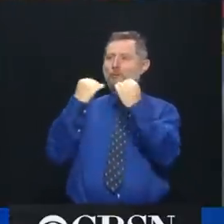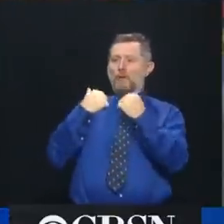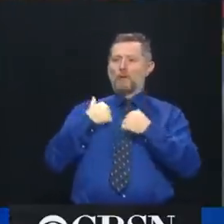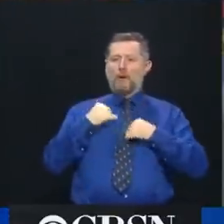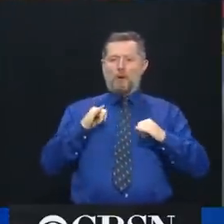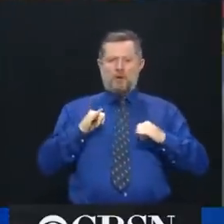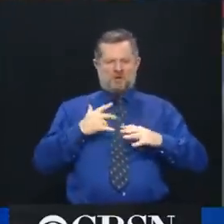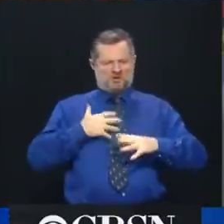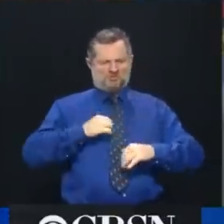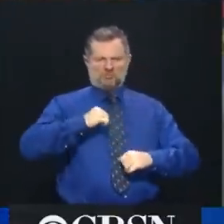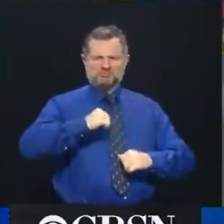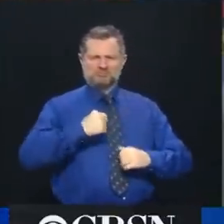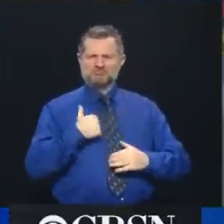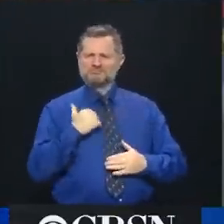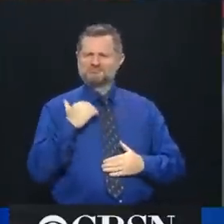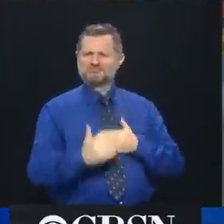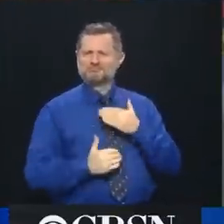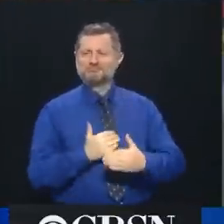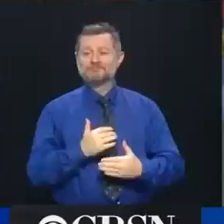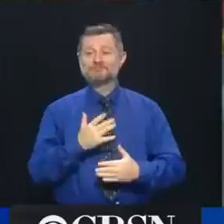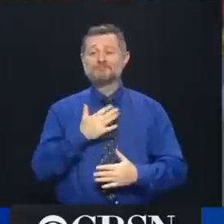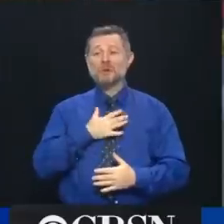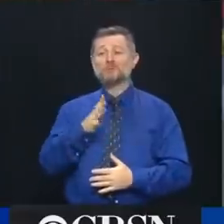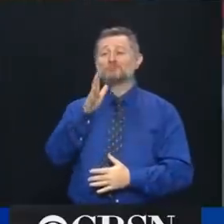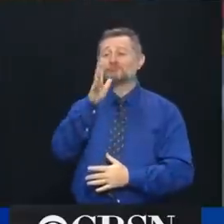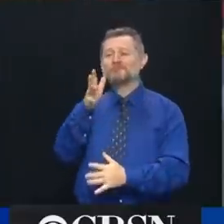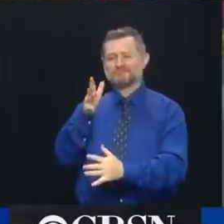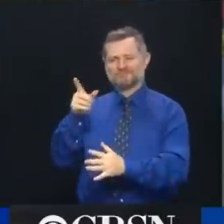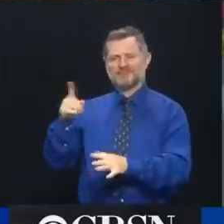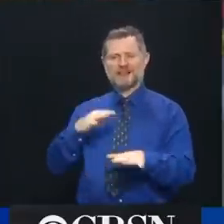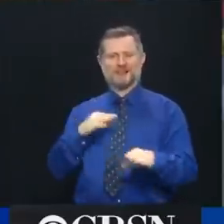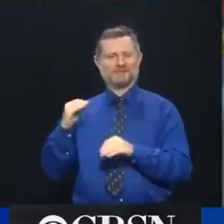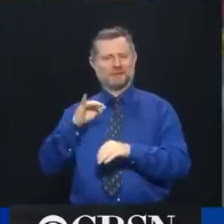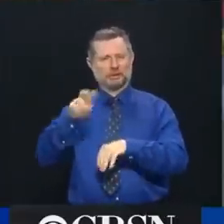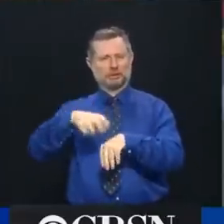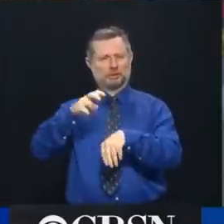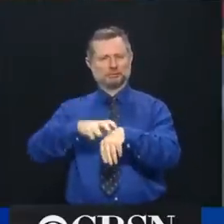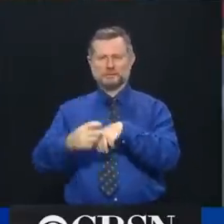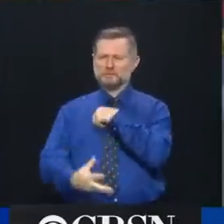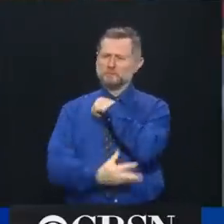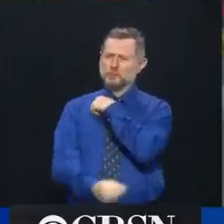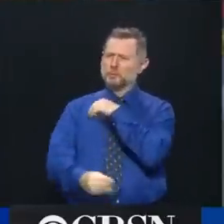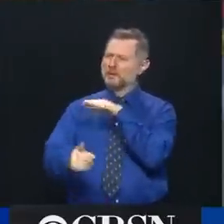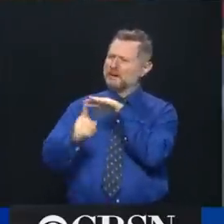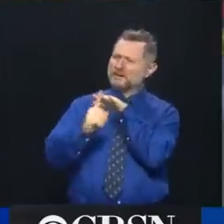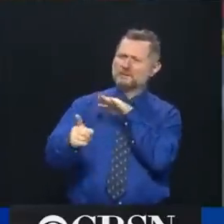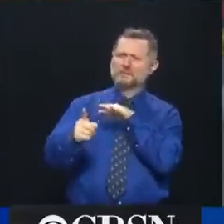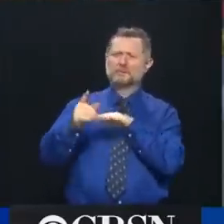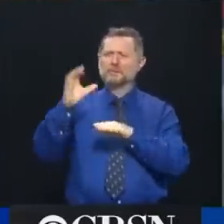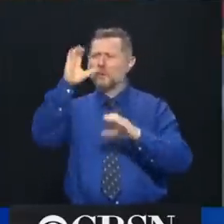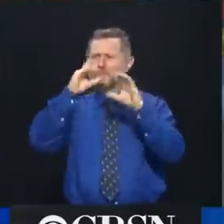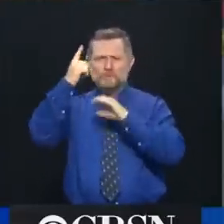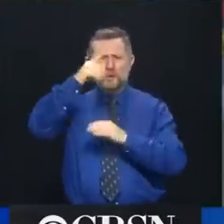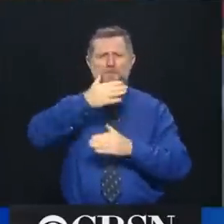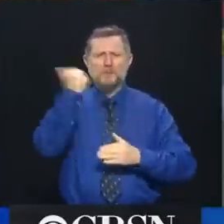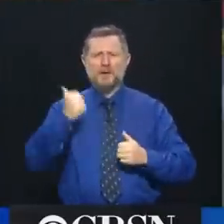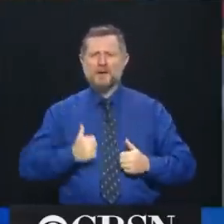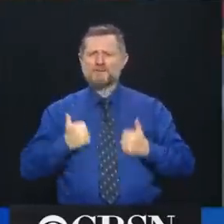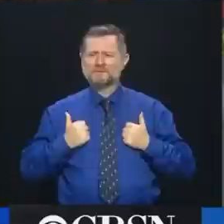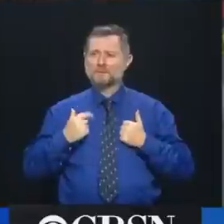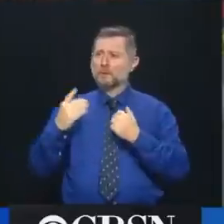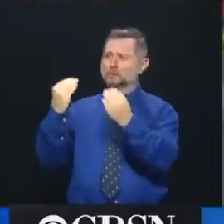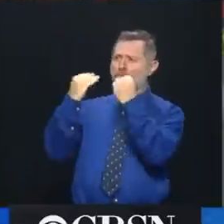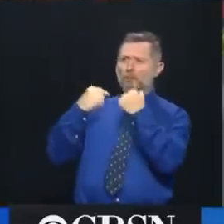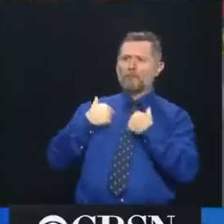grandparents as teenagers fleeing great poverty in ireland in search of a better life they taught me perseverance